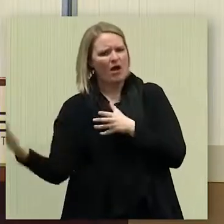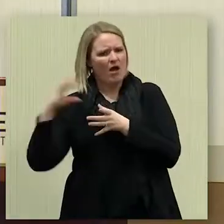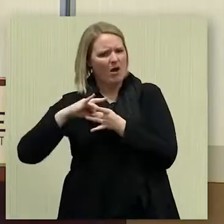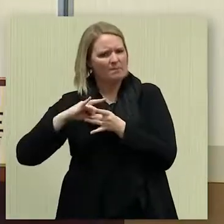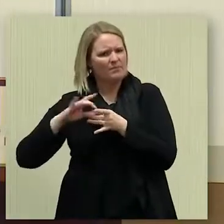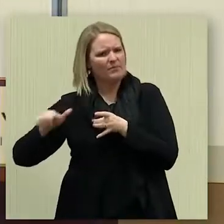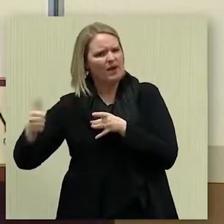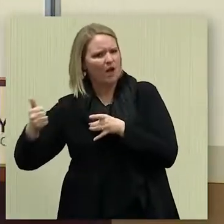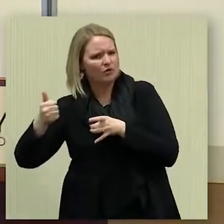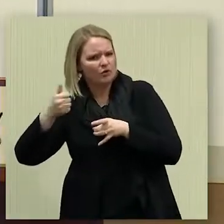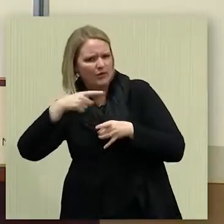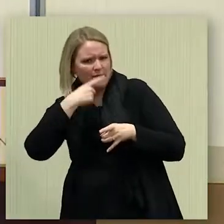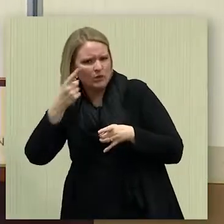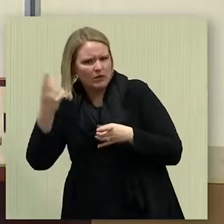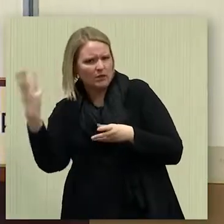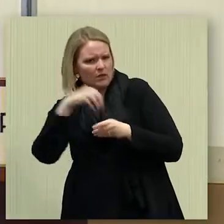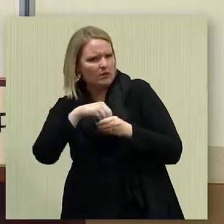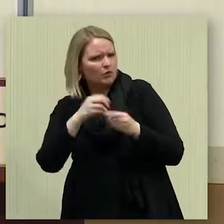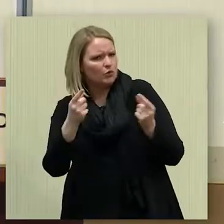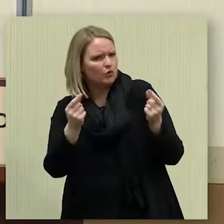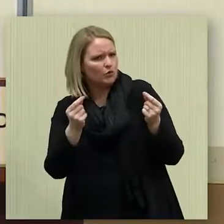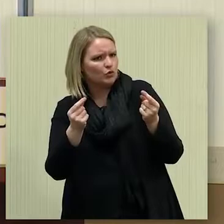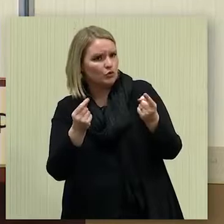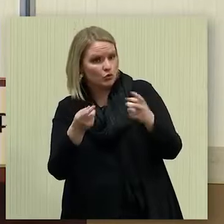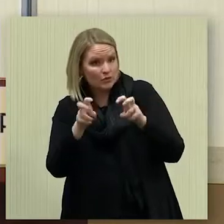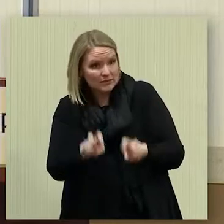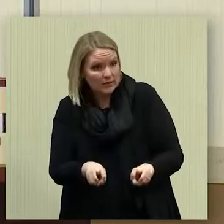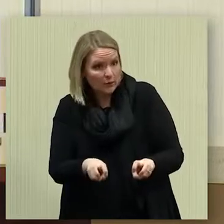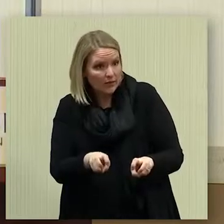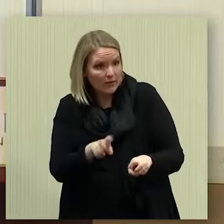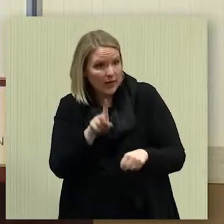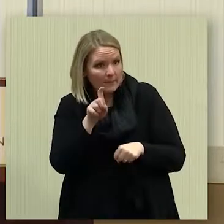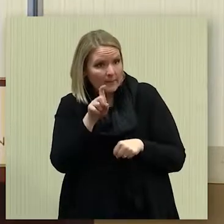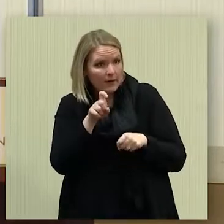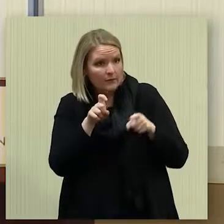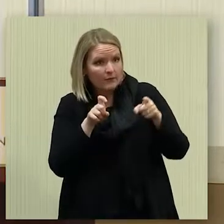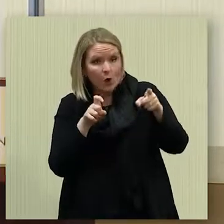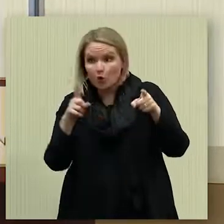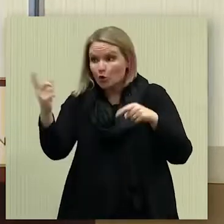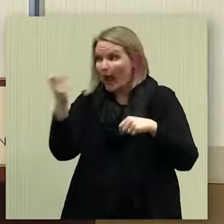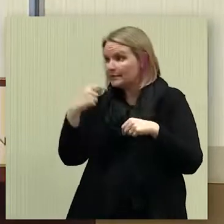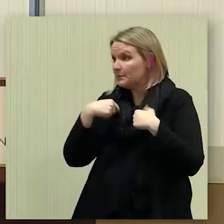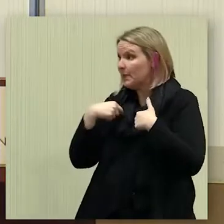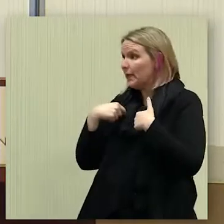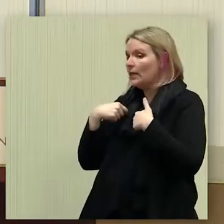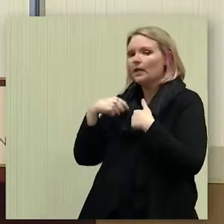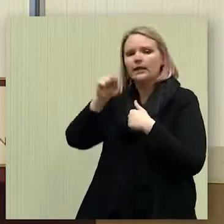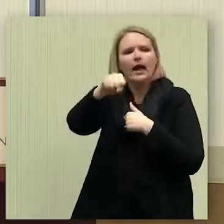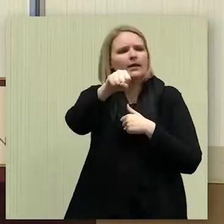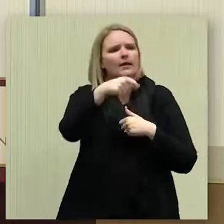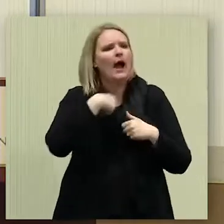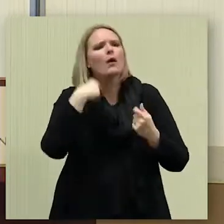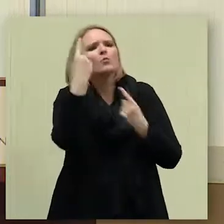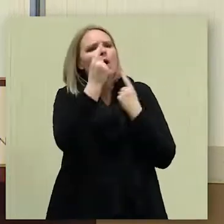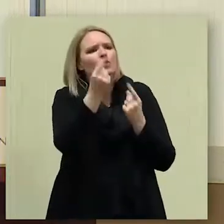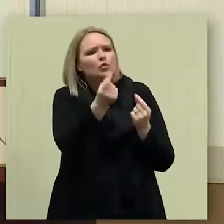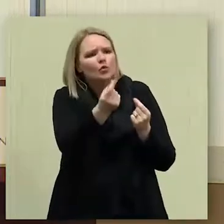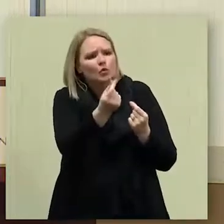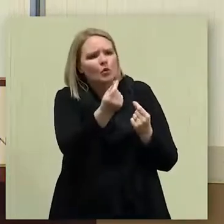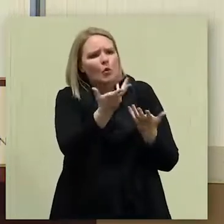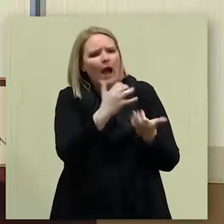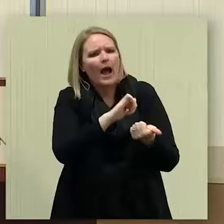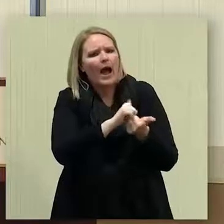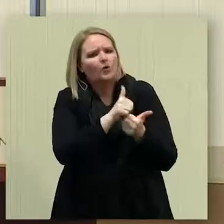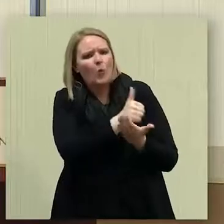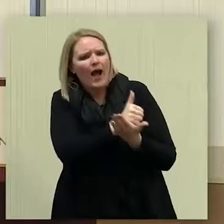engaged together at that level? Do you sit with them? Yeah, I'm just kind of wondering what you do at that level to